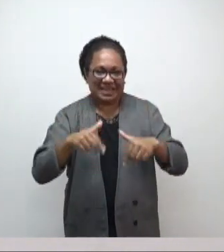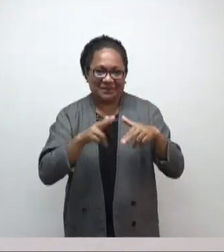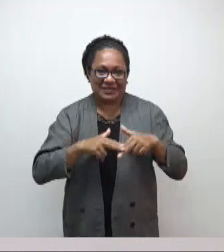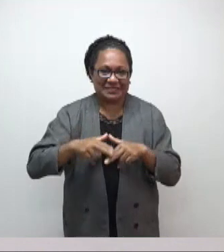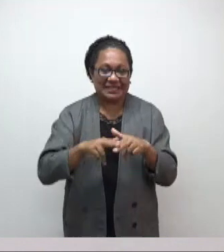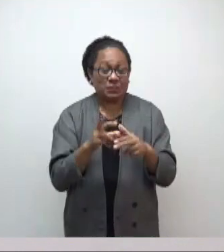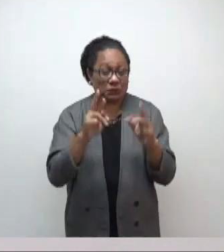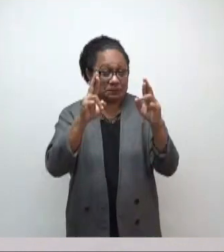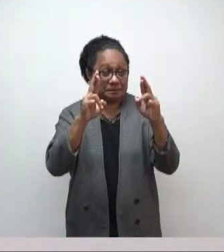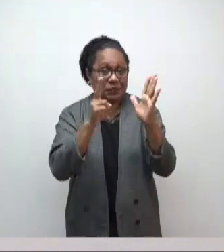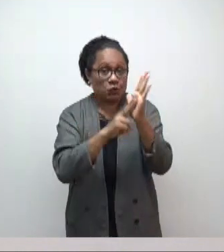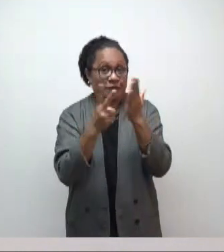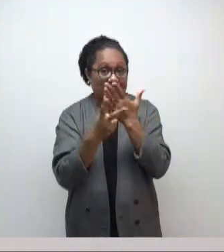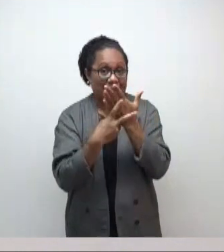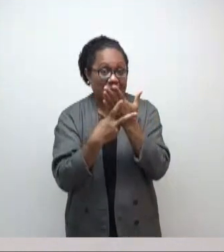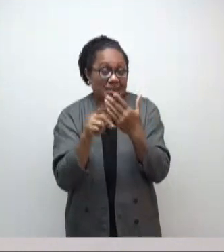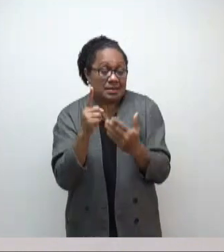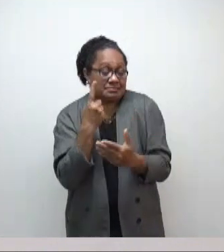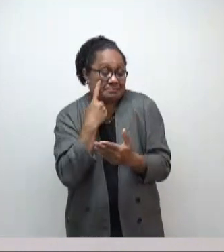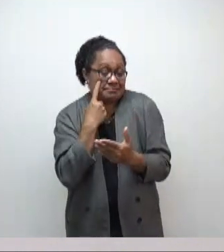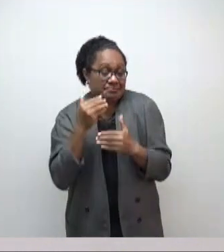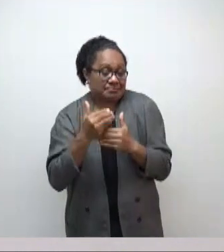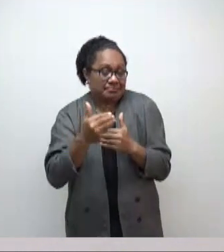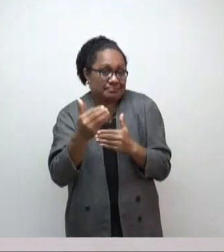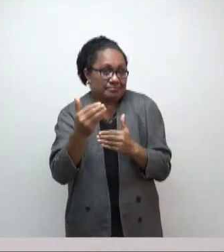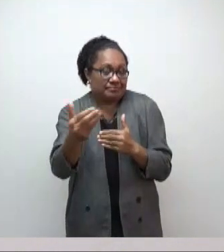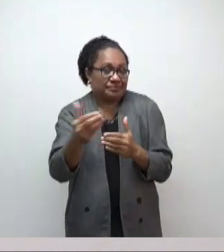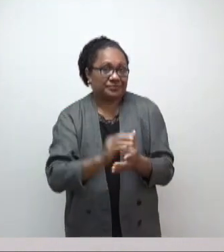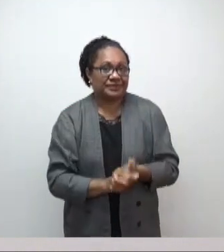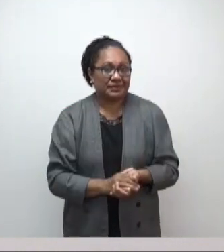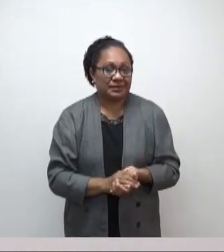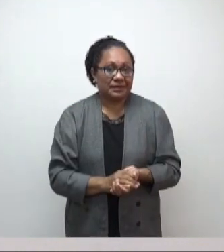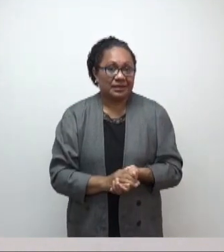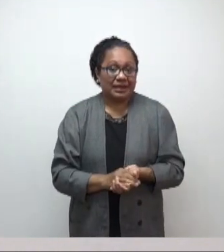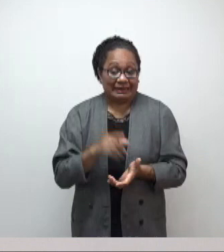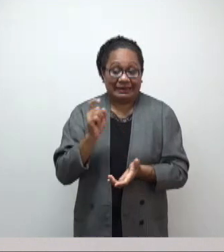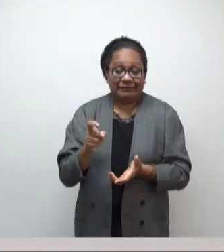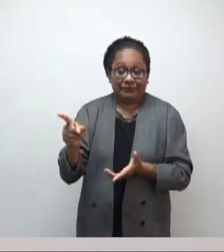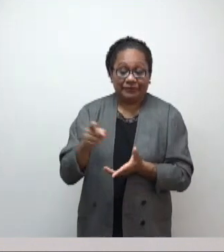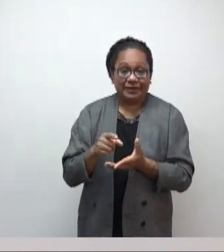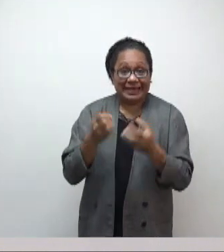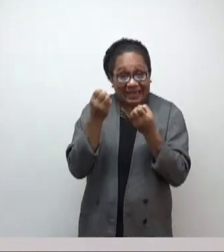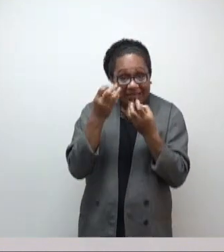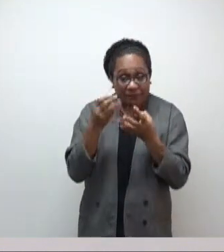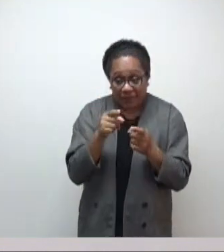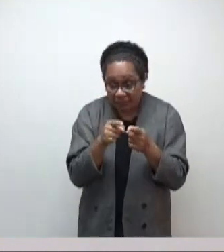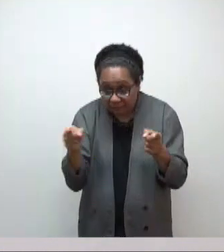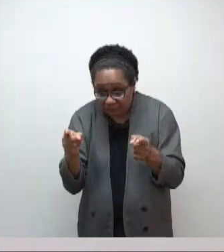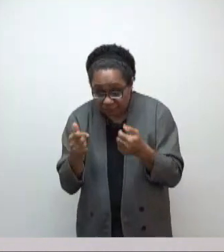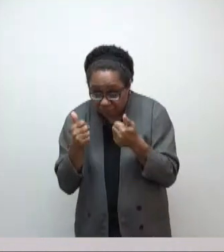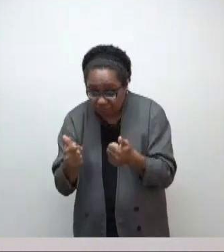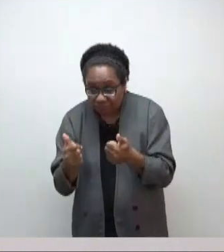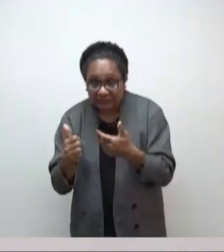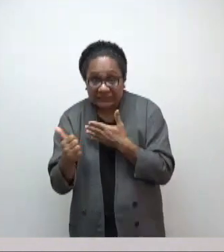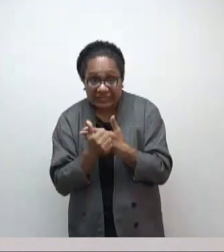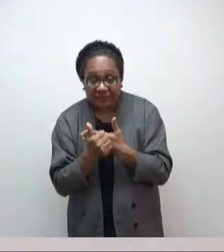much of that depends on the next several weeks and what the science informs us is safest, I want the Fijians who depend on tourism